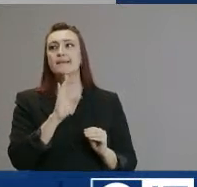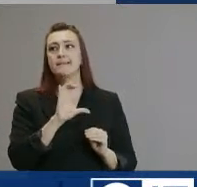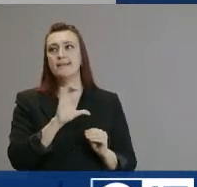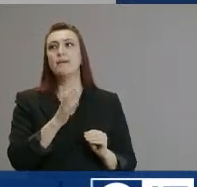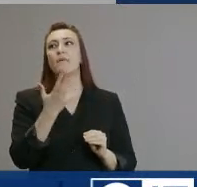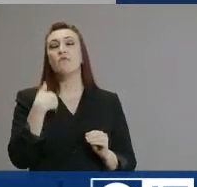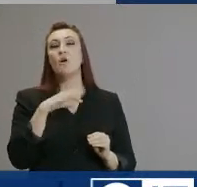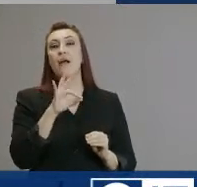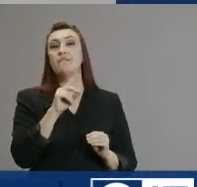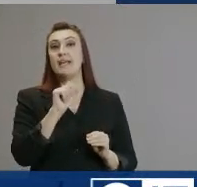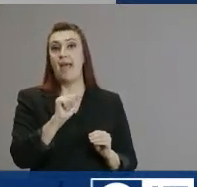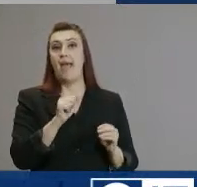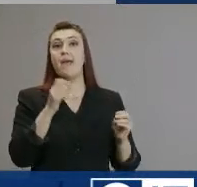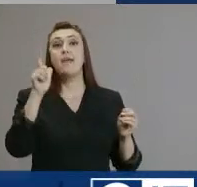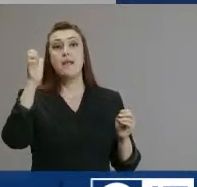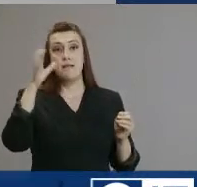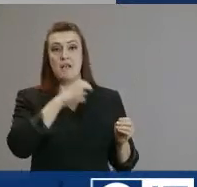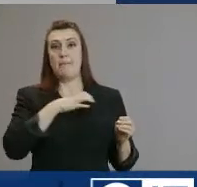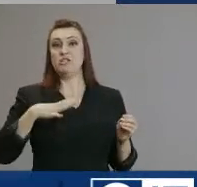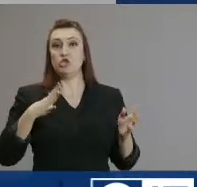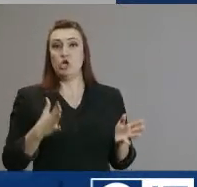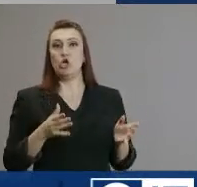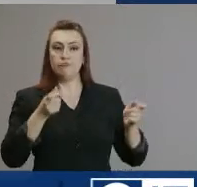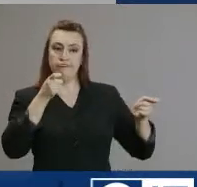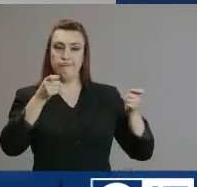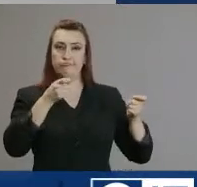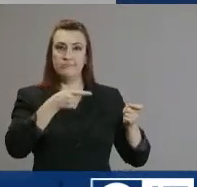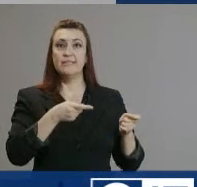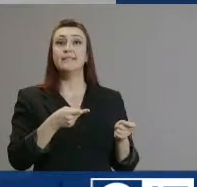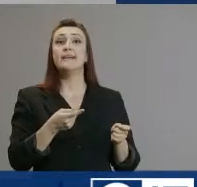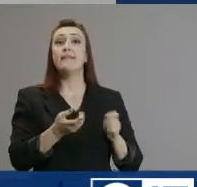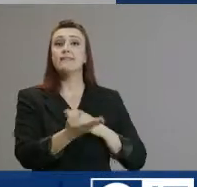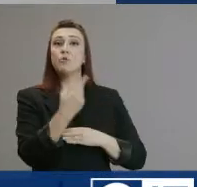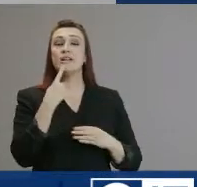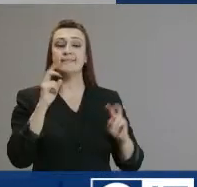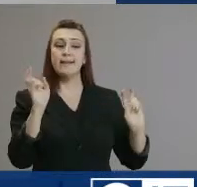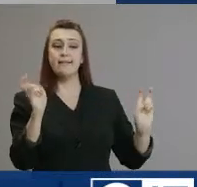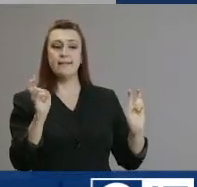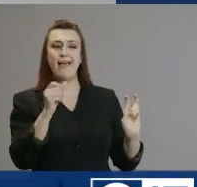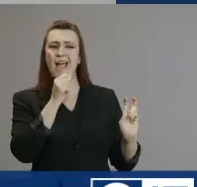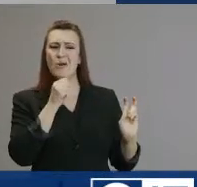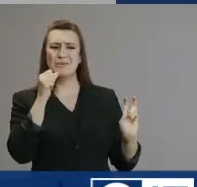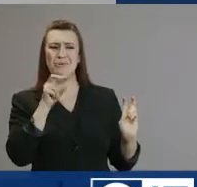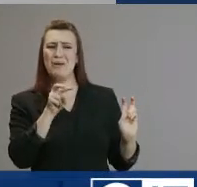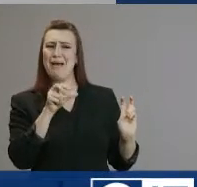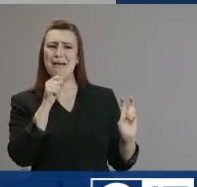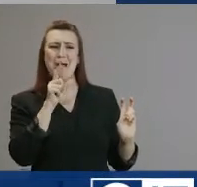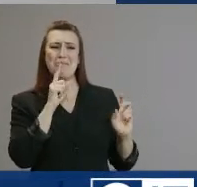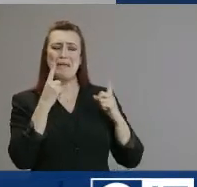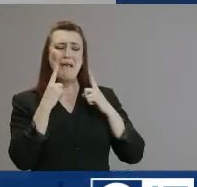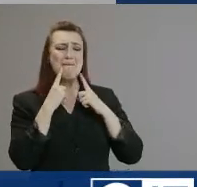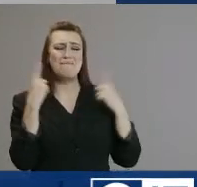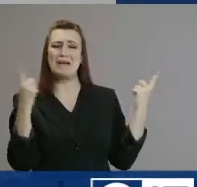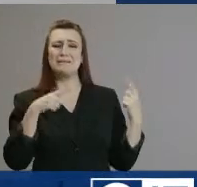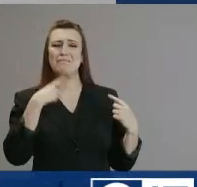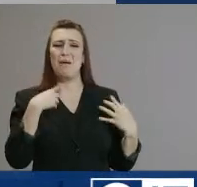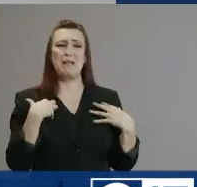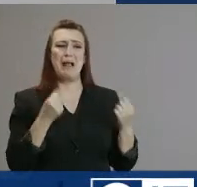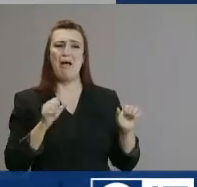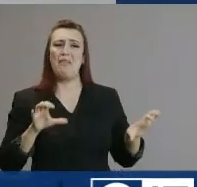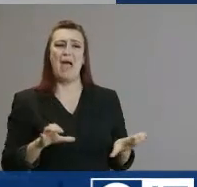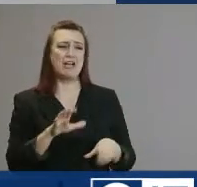said of Arizona this morning, they haven't really been able to take effective public health action yet.